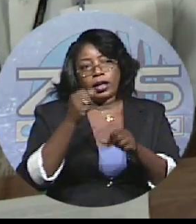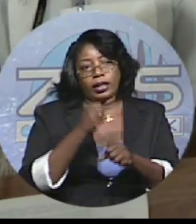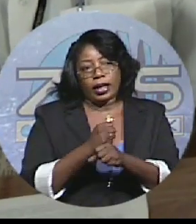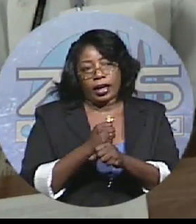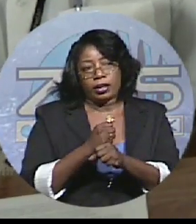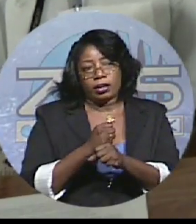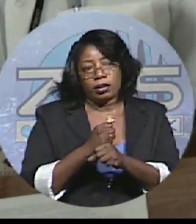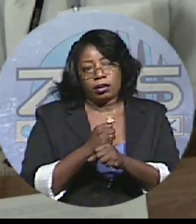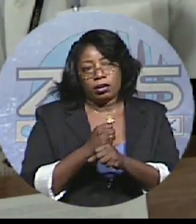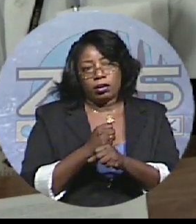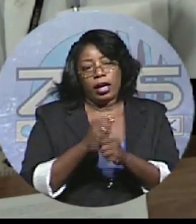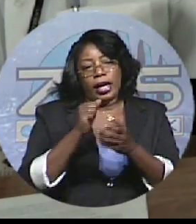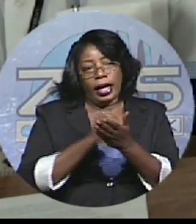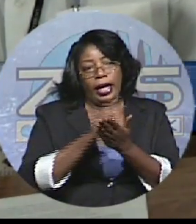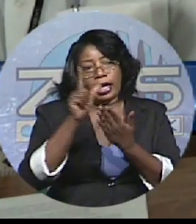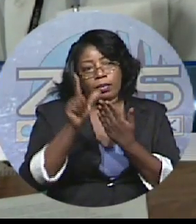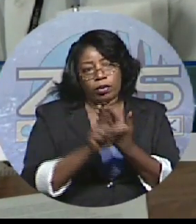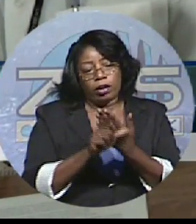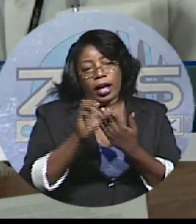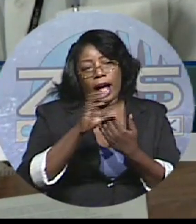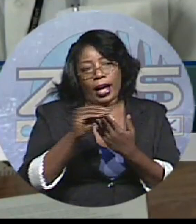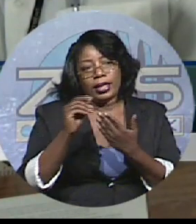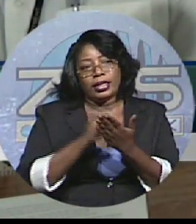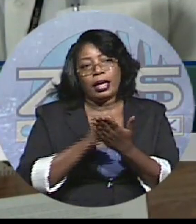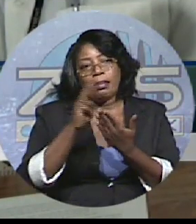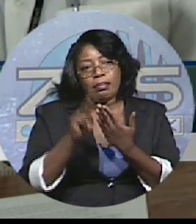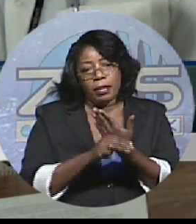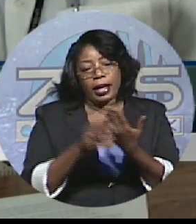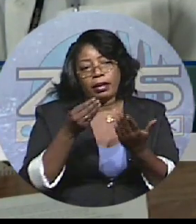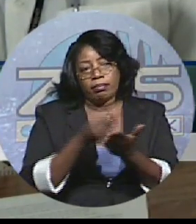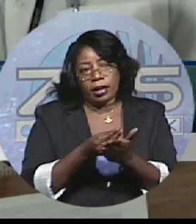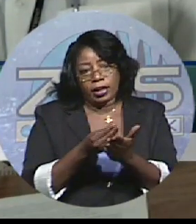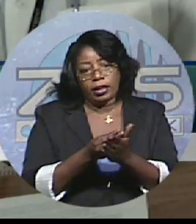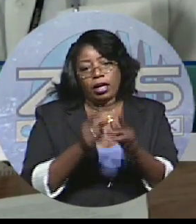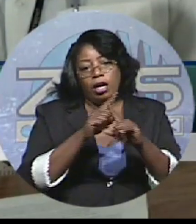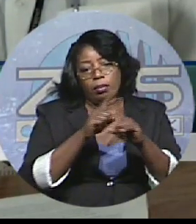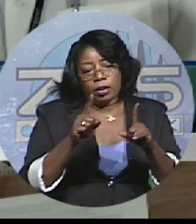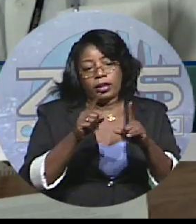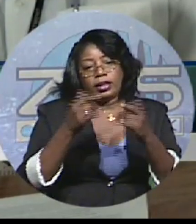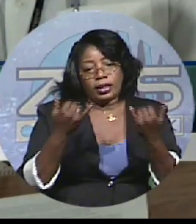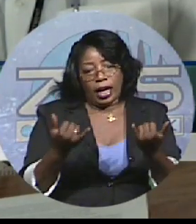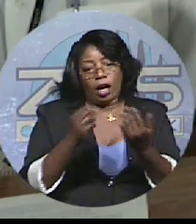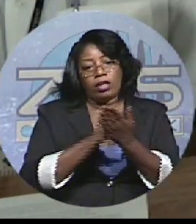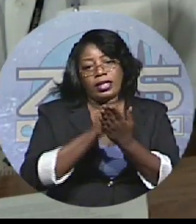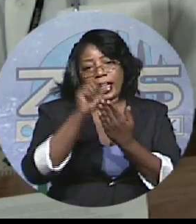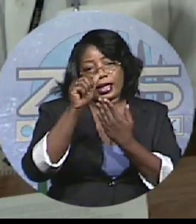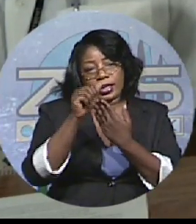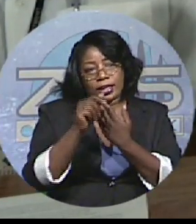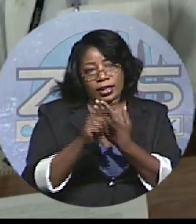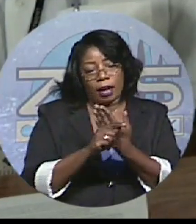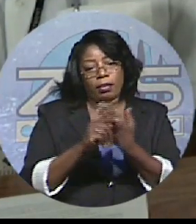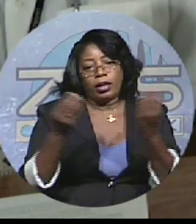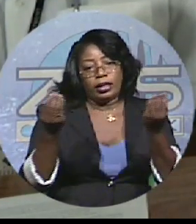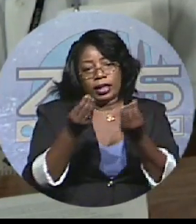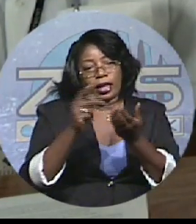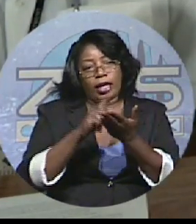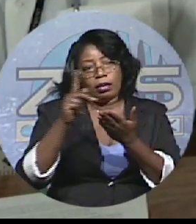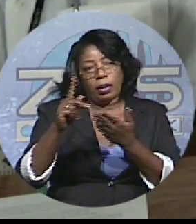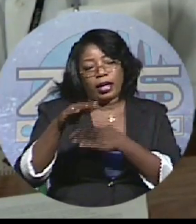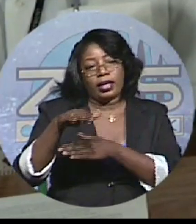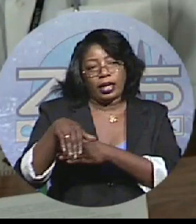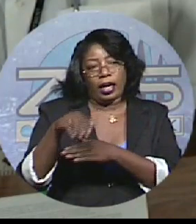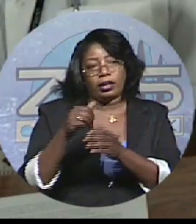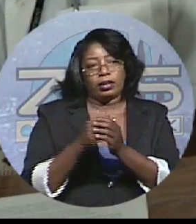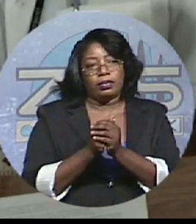receive April and May. Today being September 9th, they're still not paid.